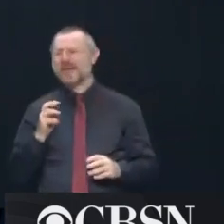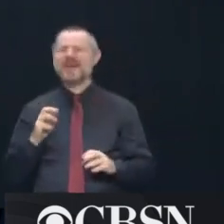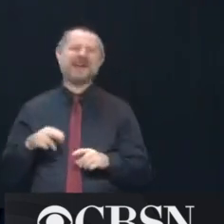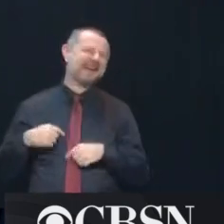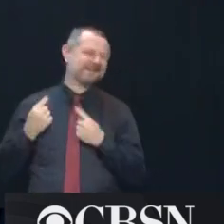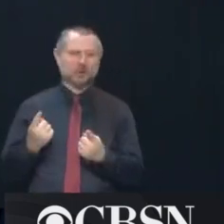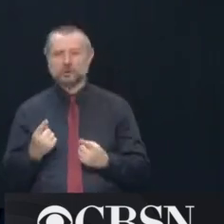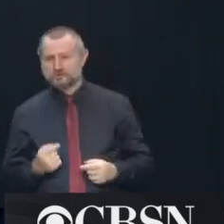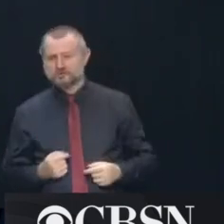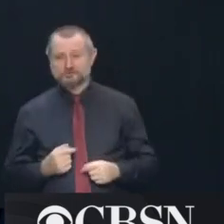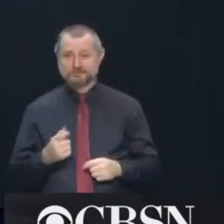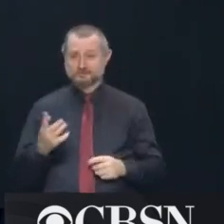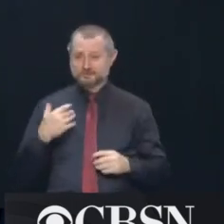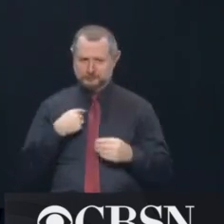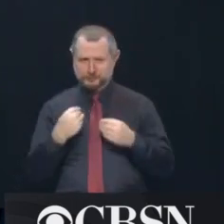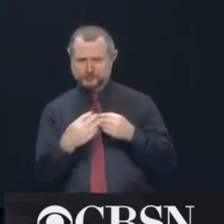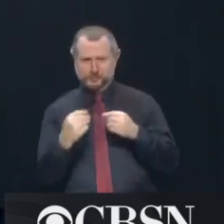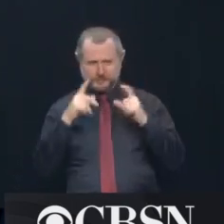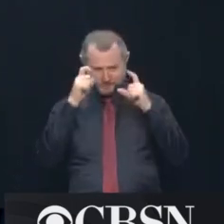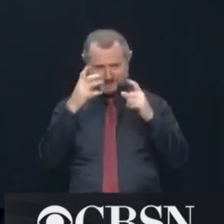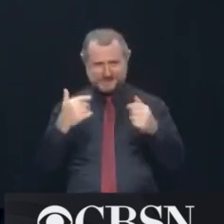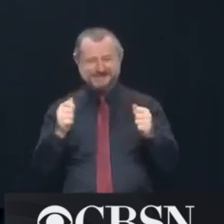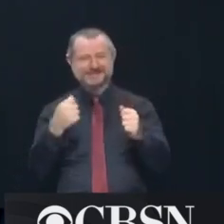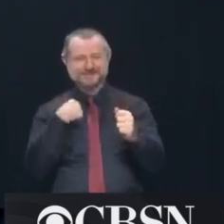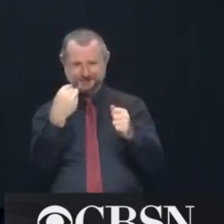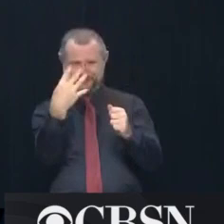picture of that mask, right? Because it is so good-looking.